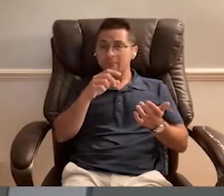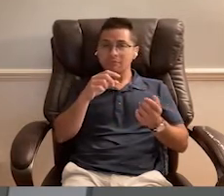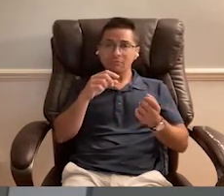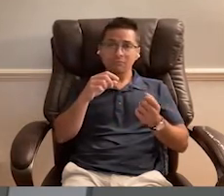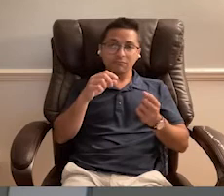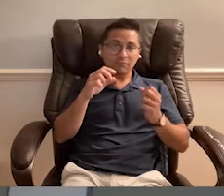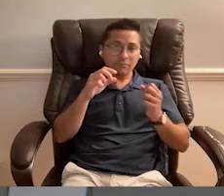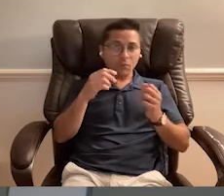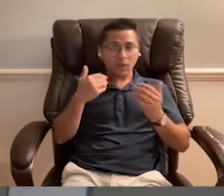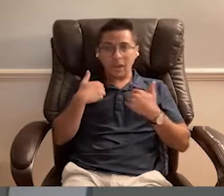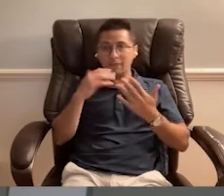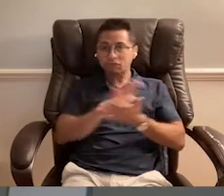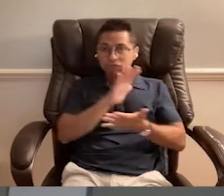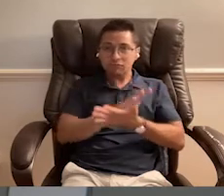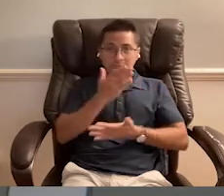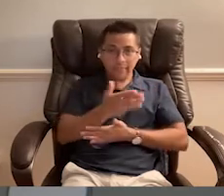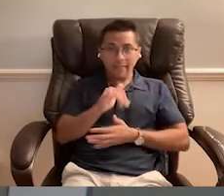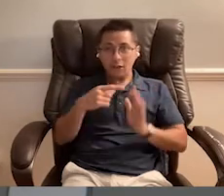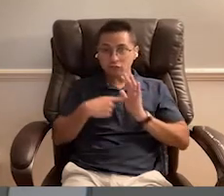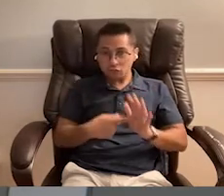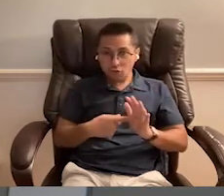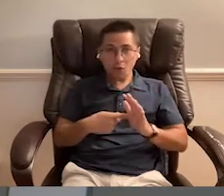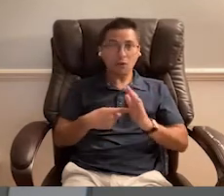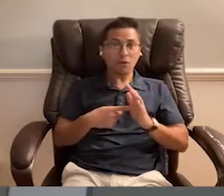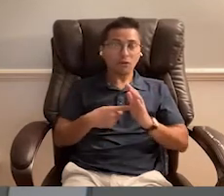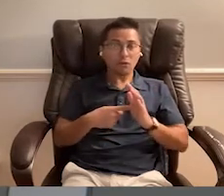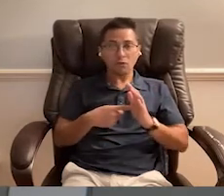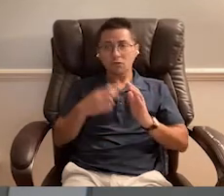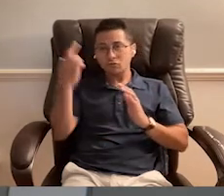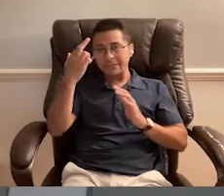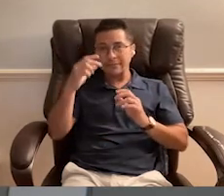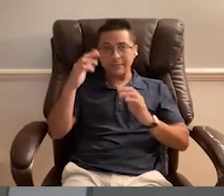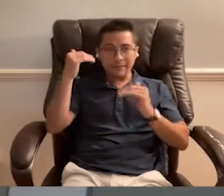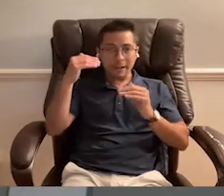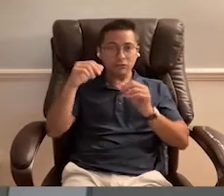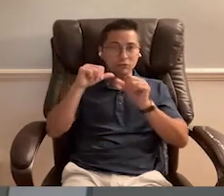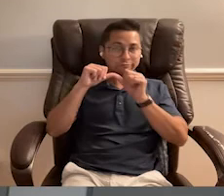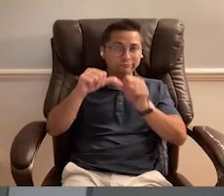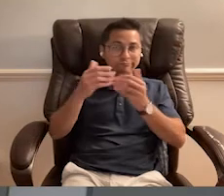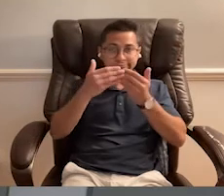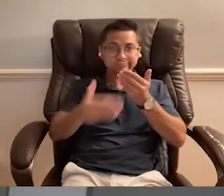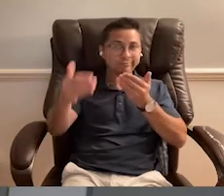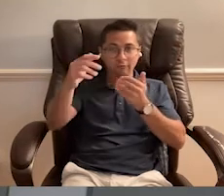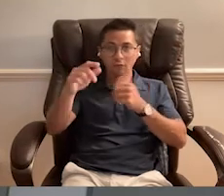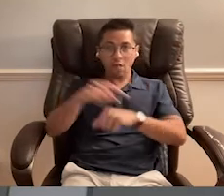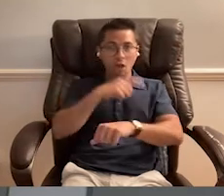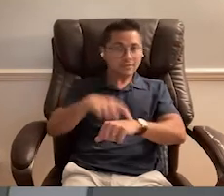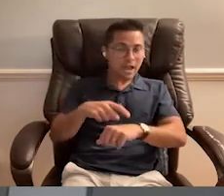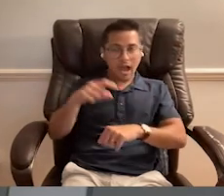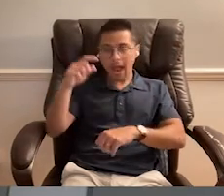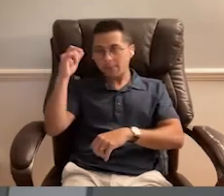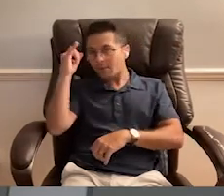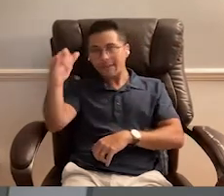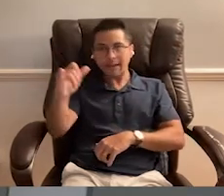whether or not it can reasonably, you know, there's documentation in there that indicates that it can reasonably be expected to